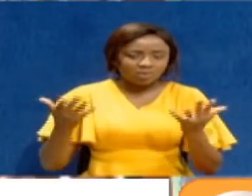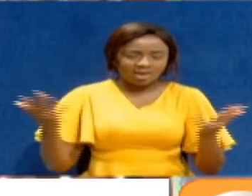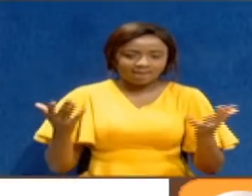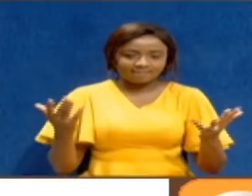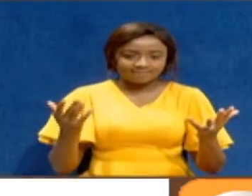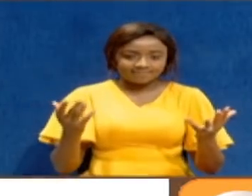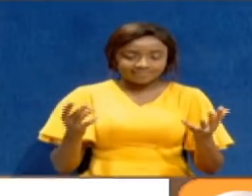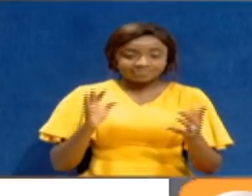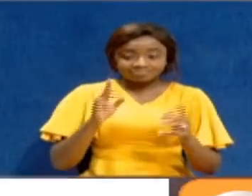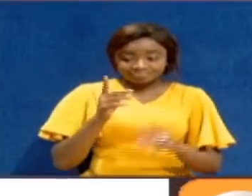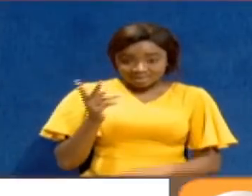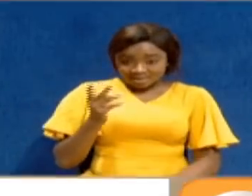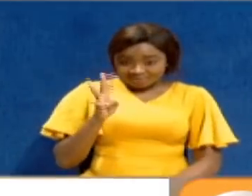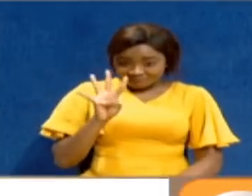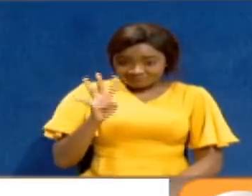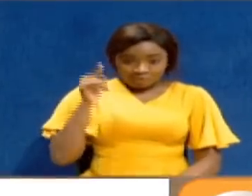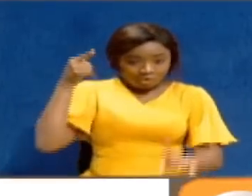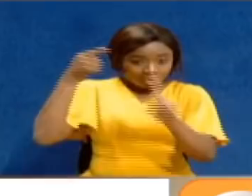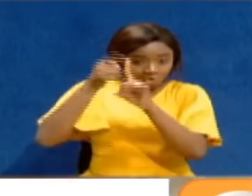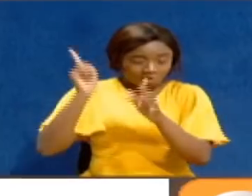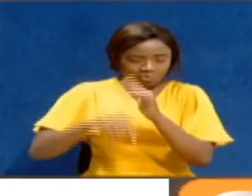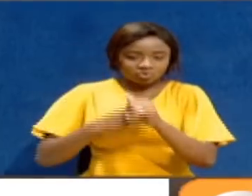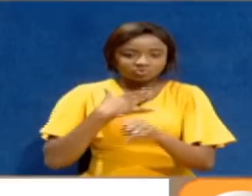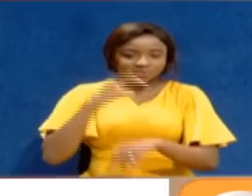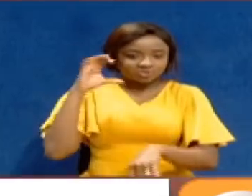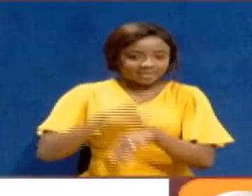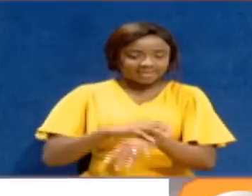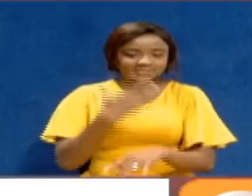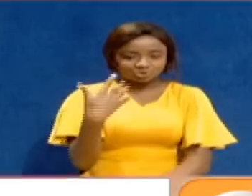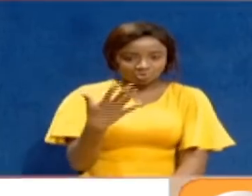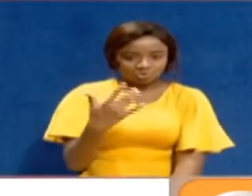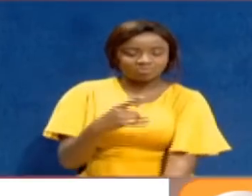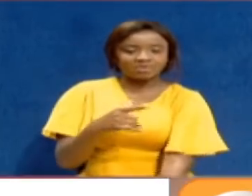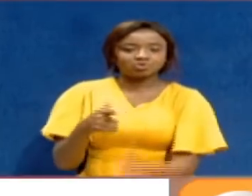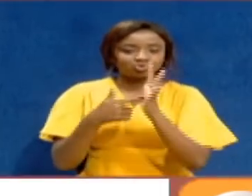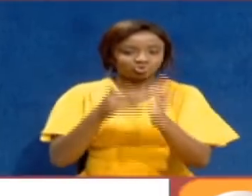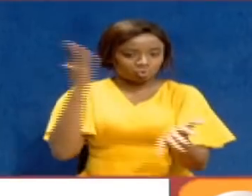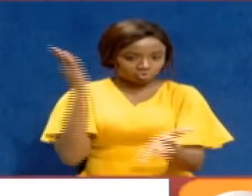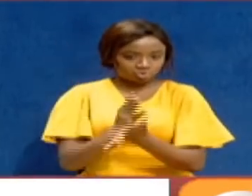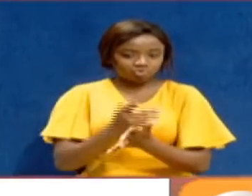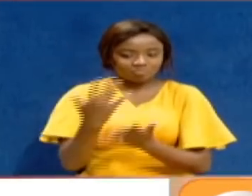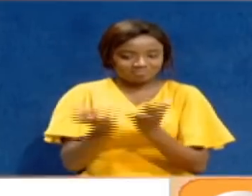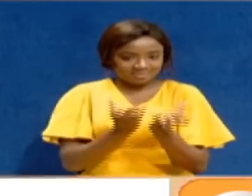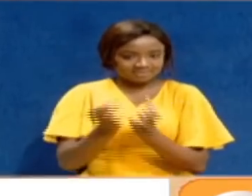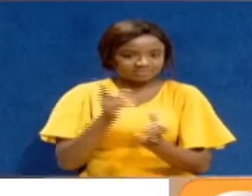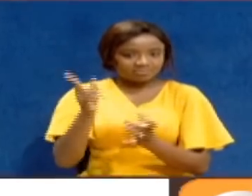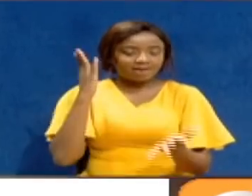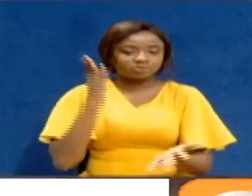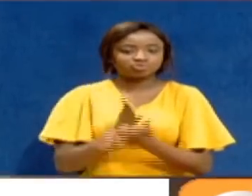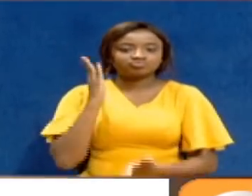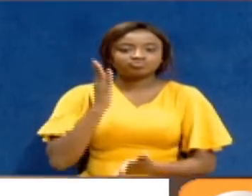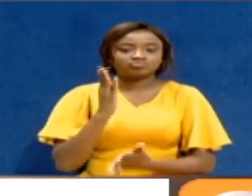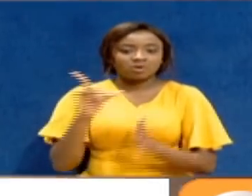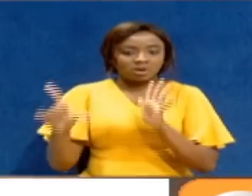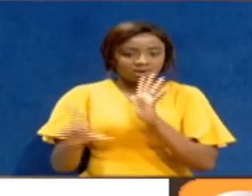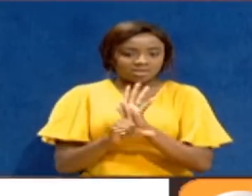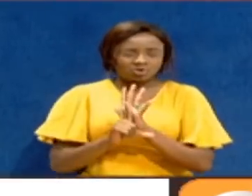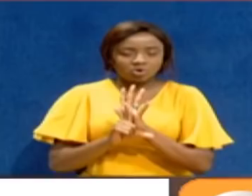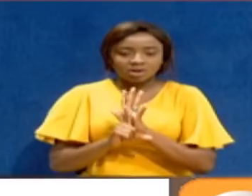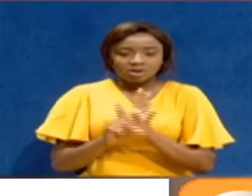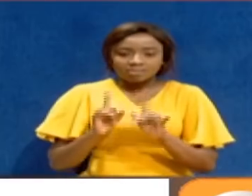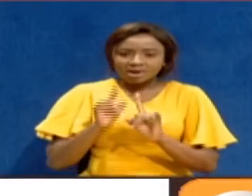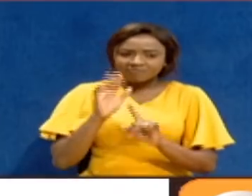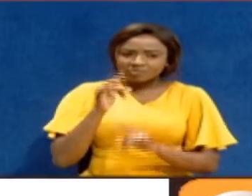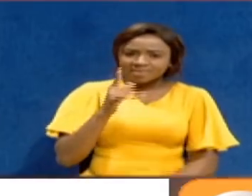Their mission, according to Onzere, was in search of documents authorizing their business operations. Hell broke loose after one of the